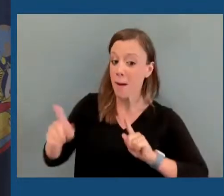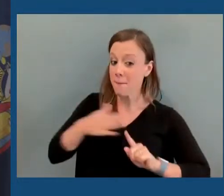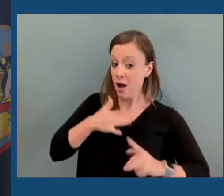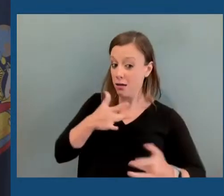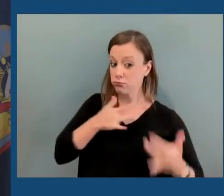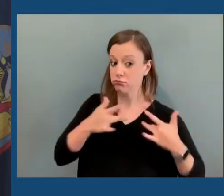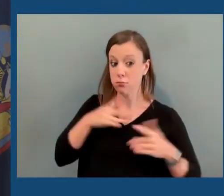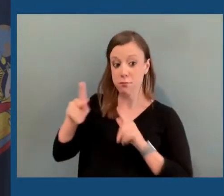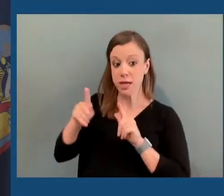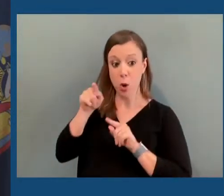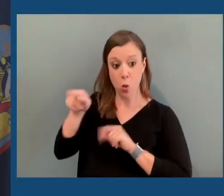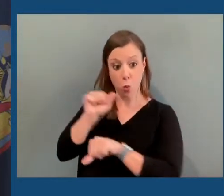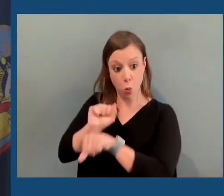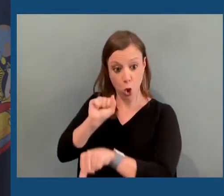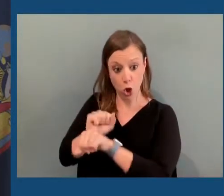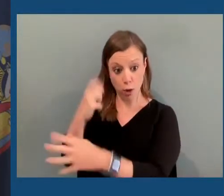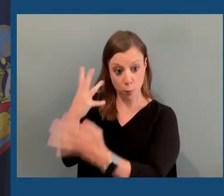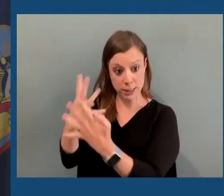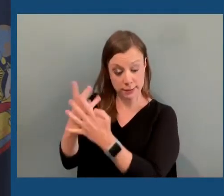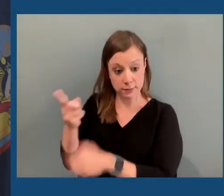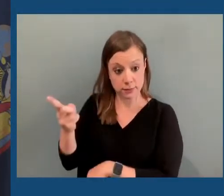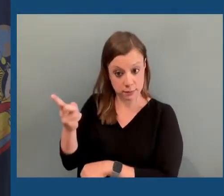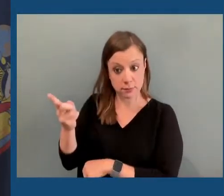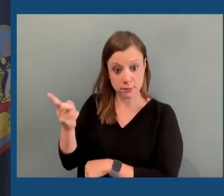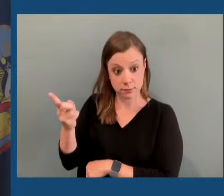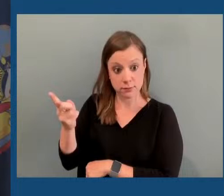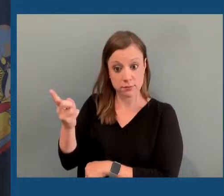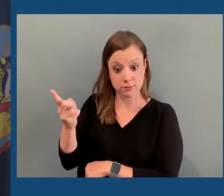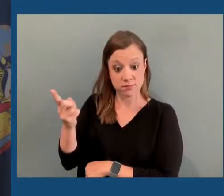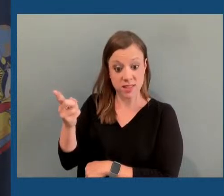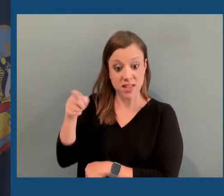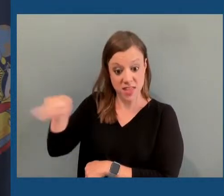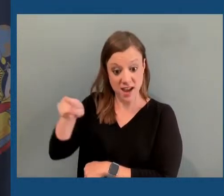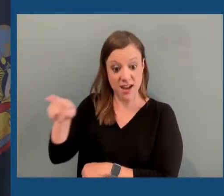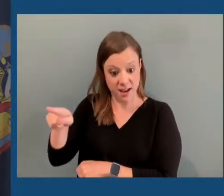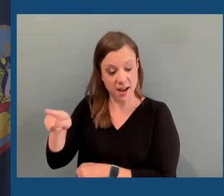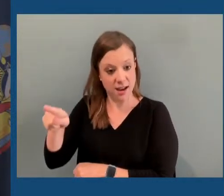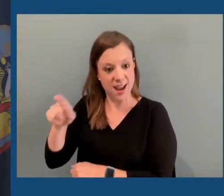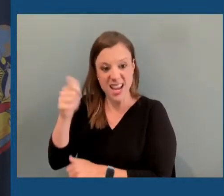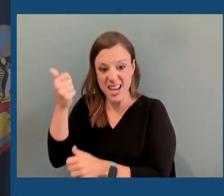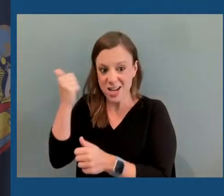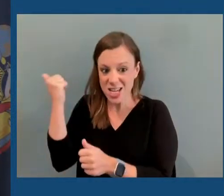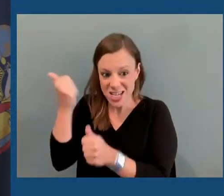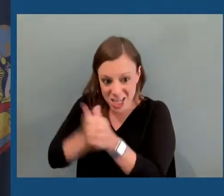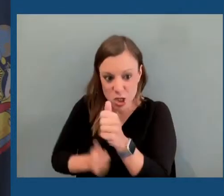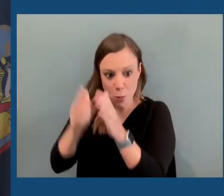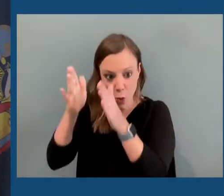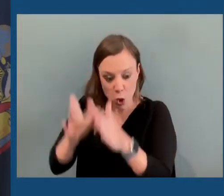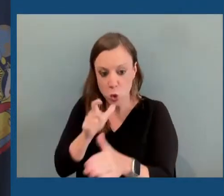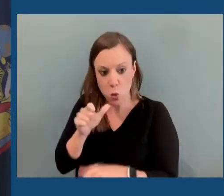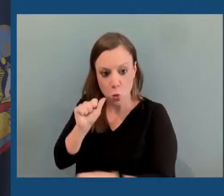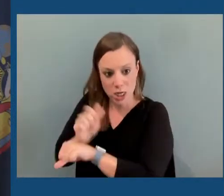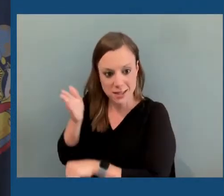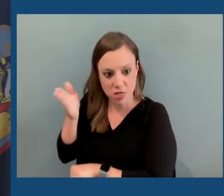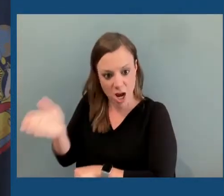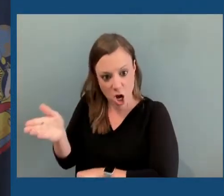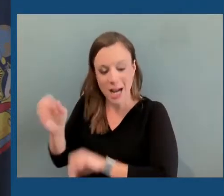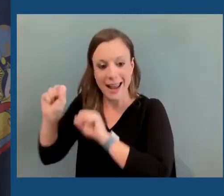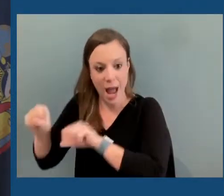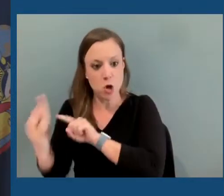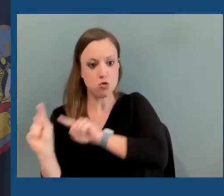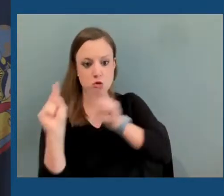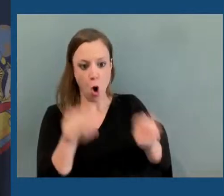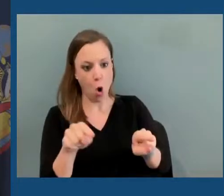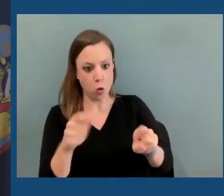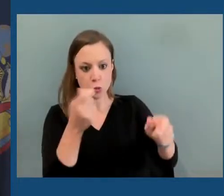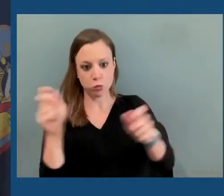them gets the right of first refusal at another facility. We have other facilities that have shortages of workers. And I